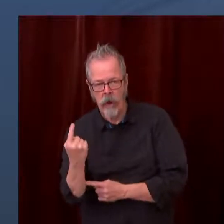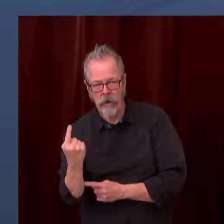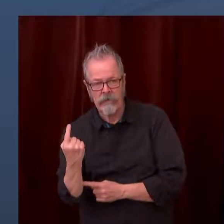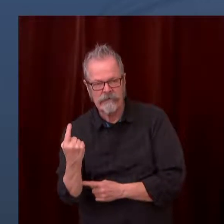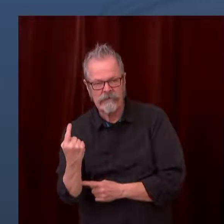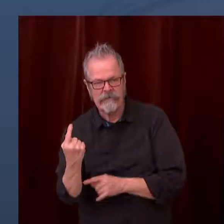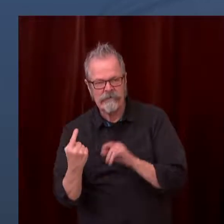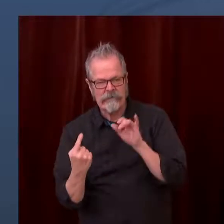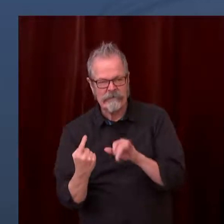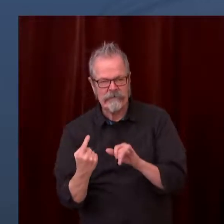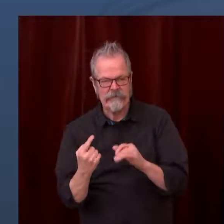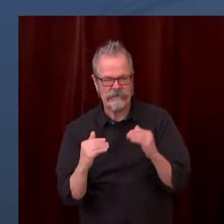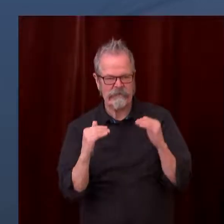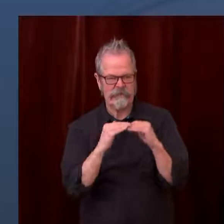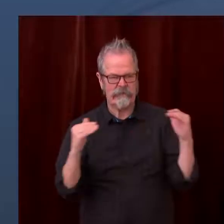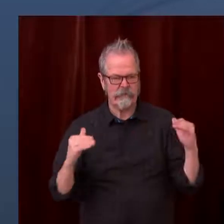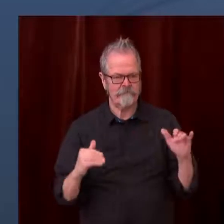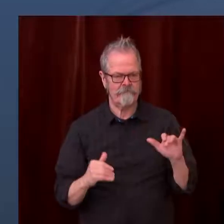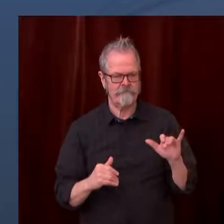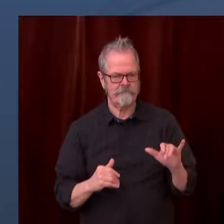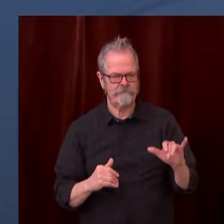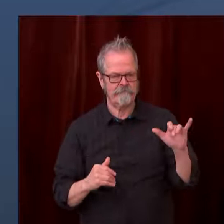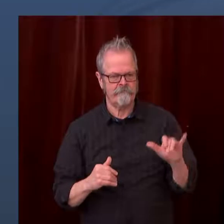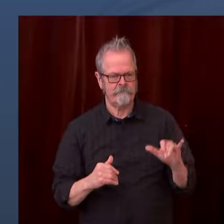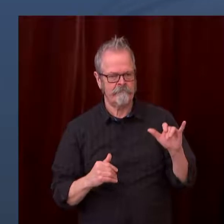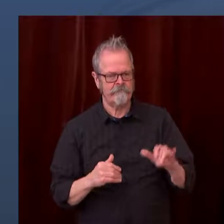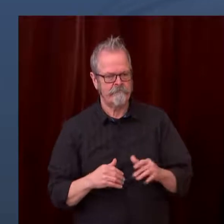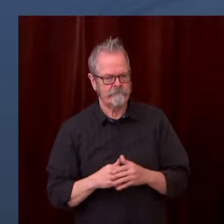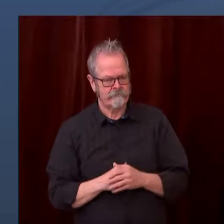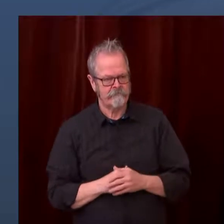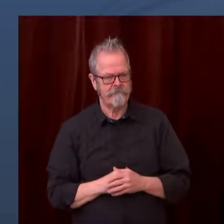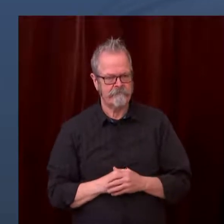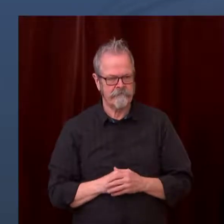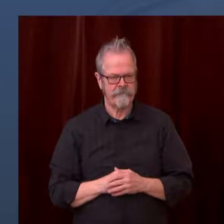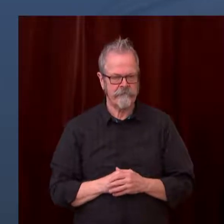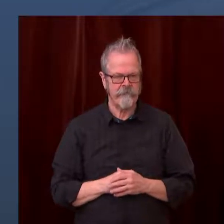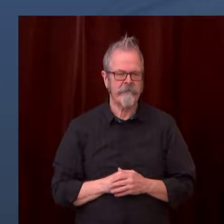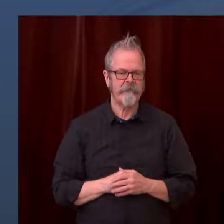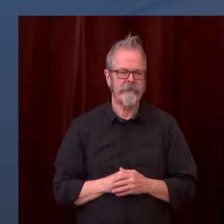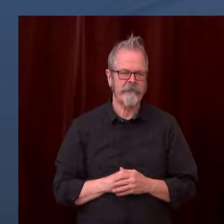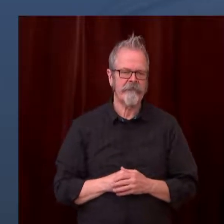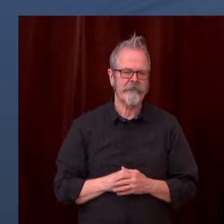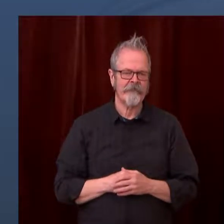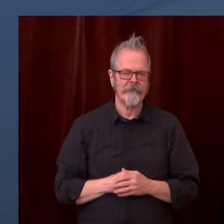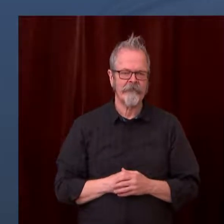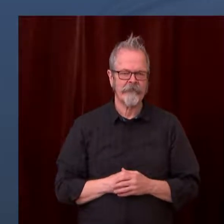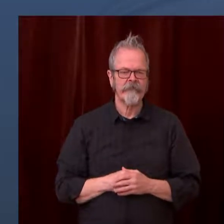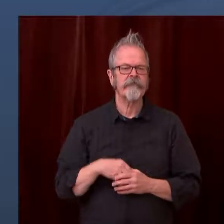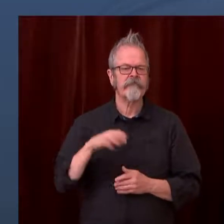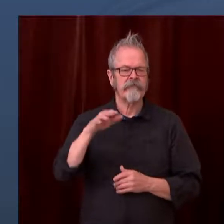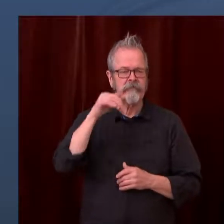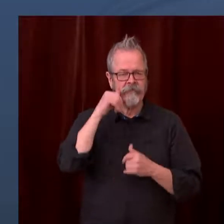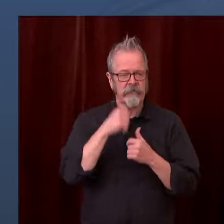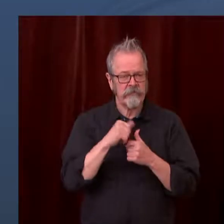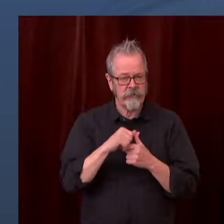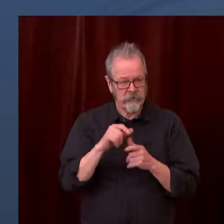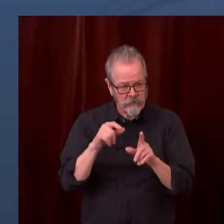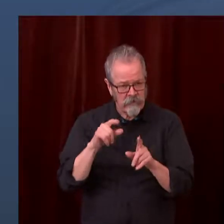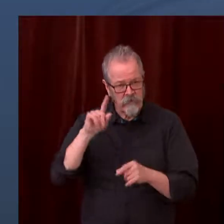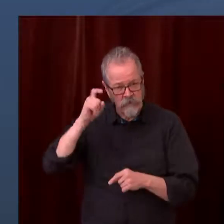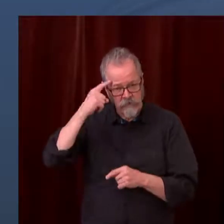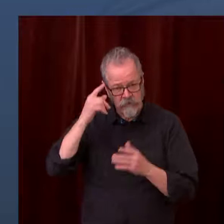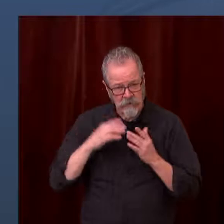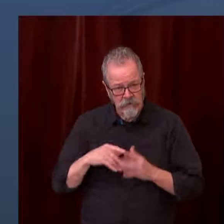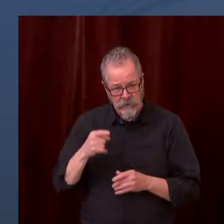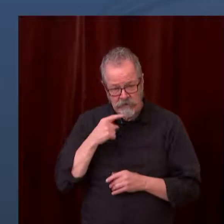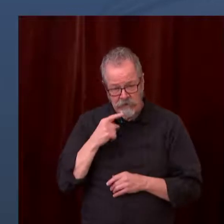going to try to get to about 50%, and we would then take a reassessment of where things are. And that's one of the reasons